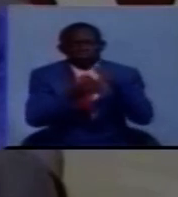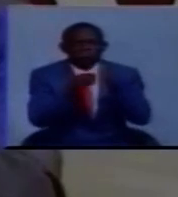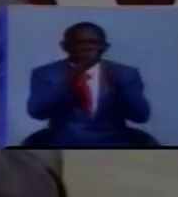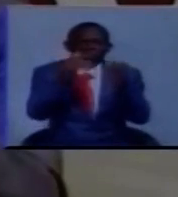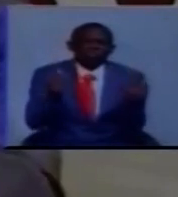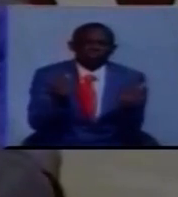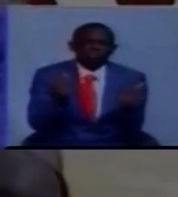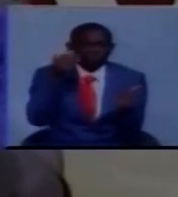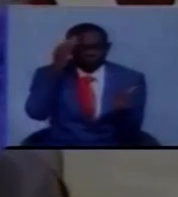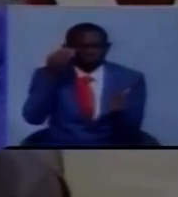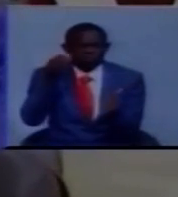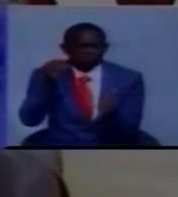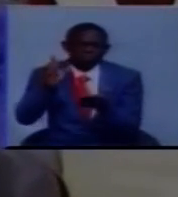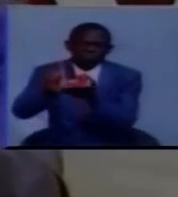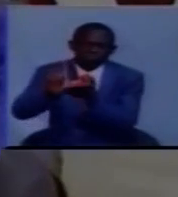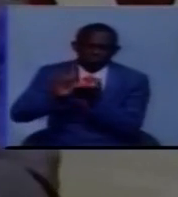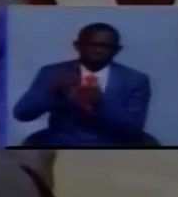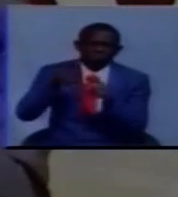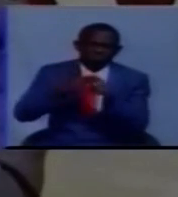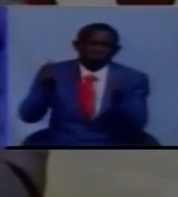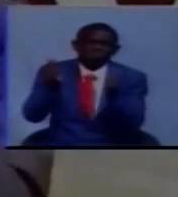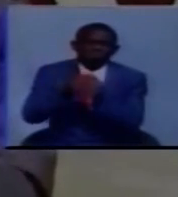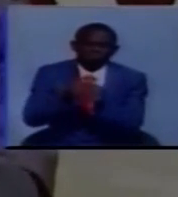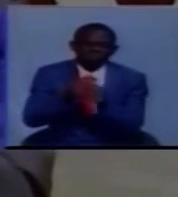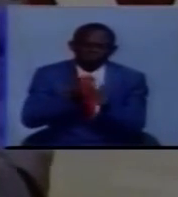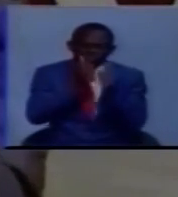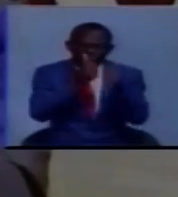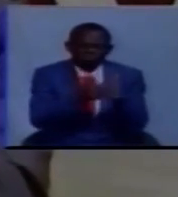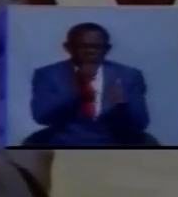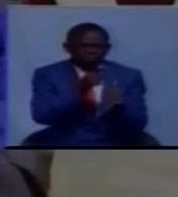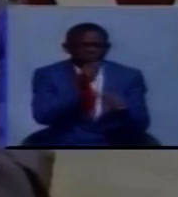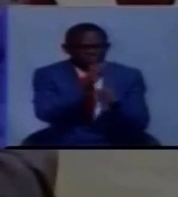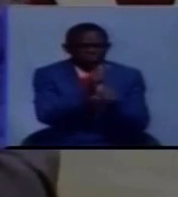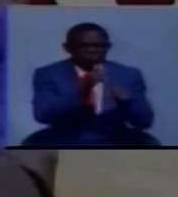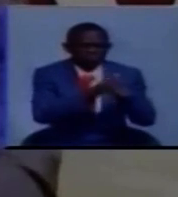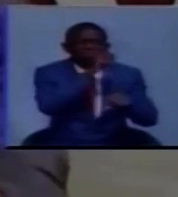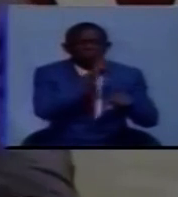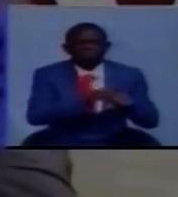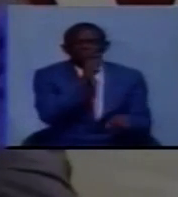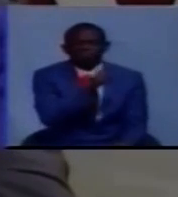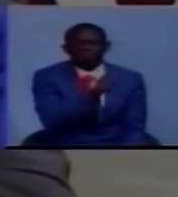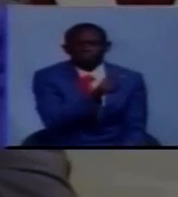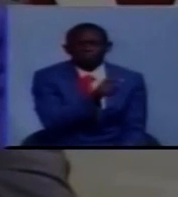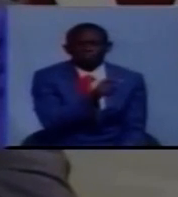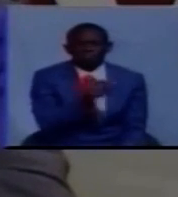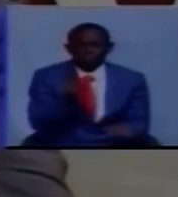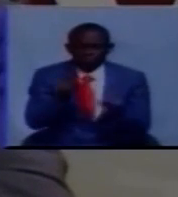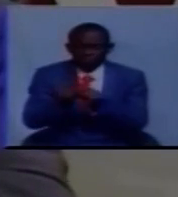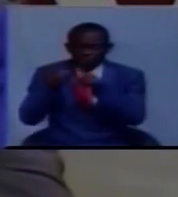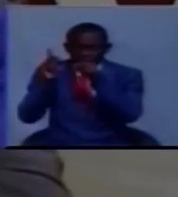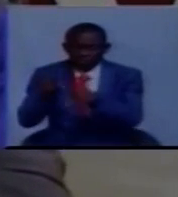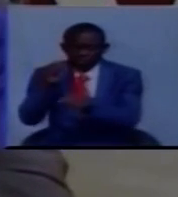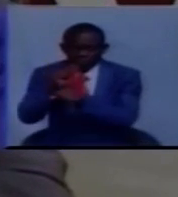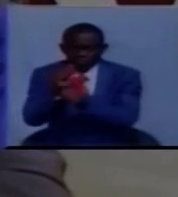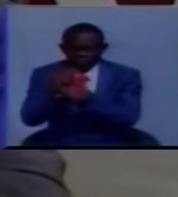work? They will give you a loan commensurate with the period that you'll be, the income. They will calculate how much you'll get